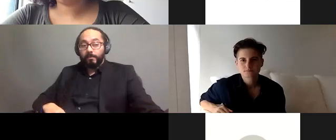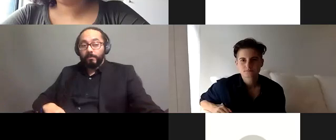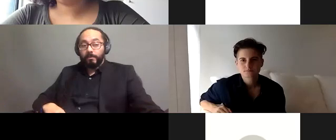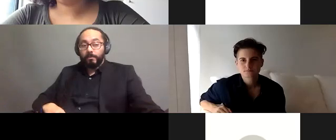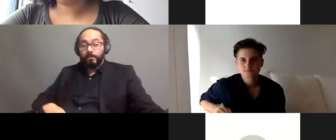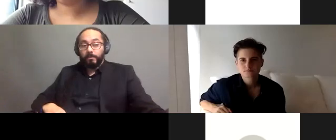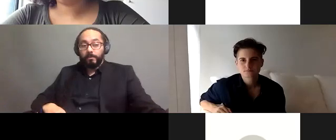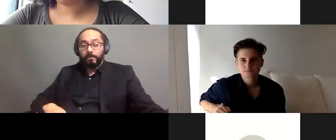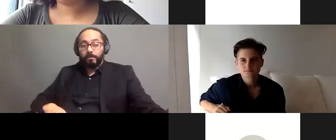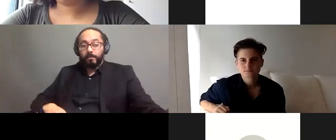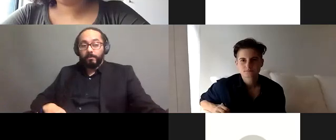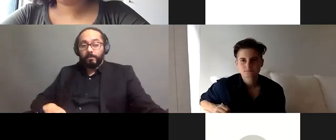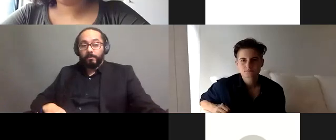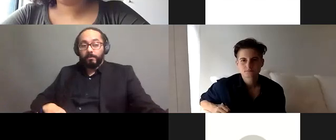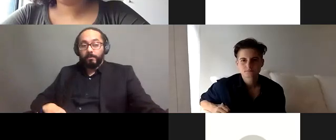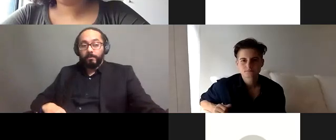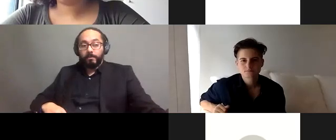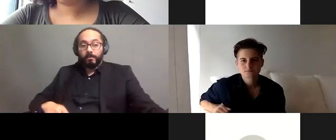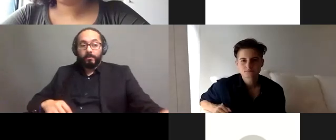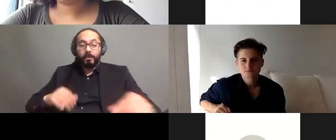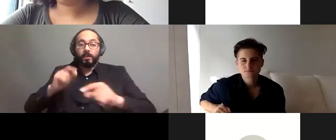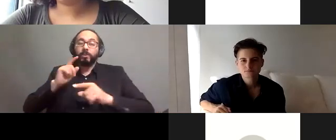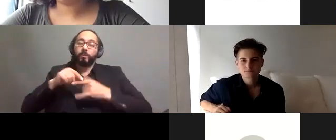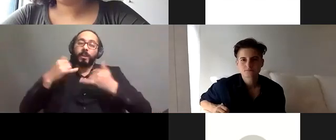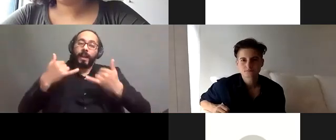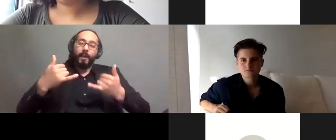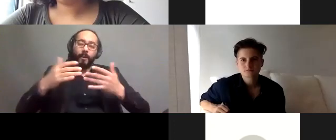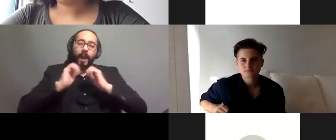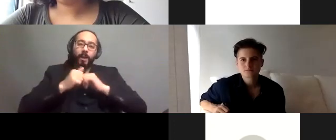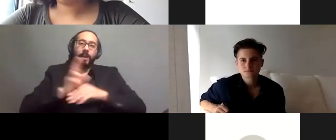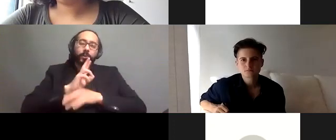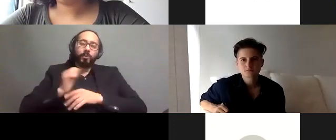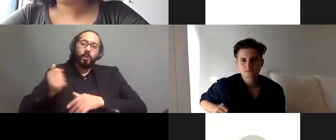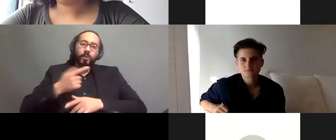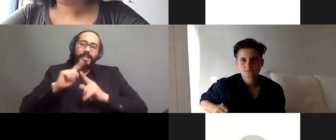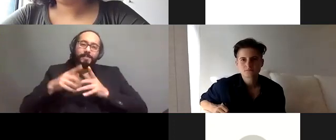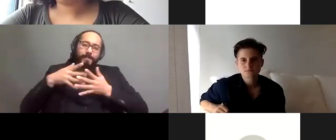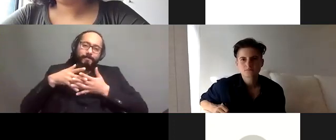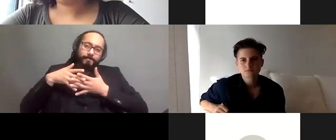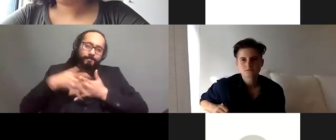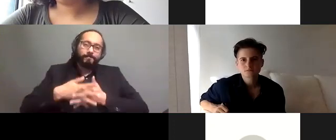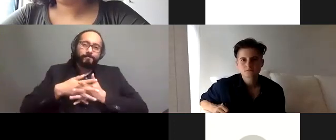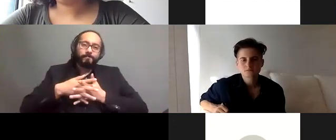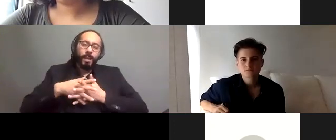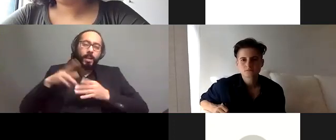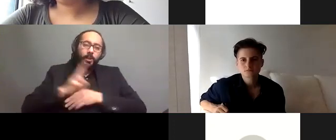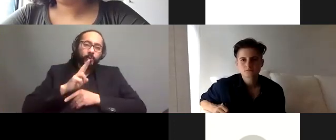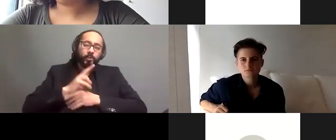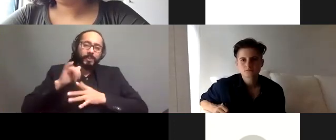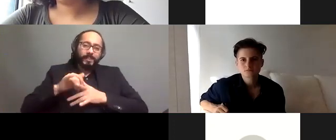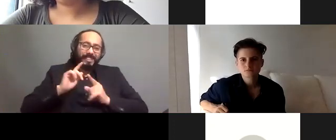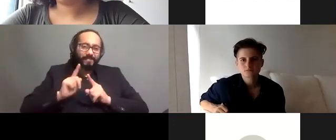these ingrained forms that are in my skeleton and in my bones to, as a language and as a vehicle, to understand my